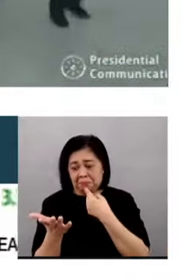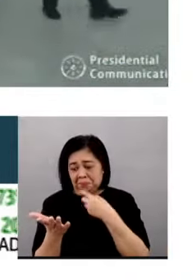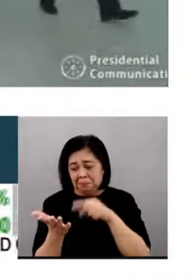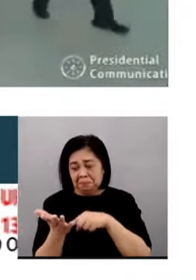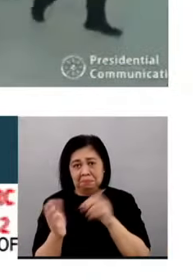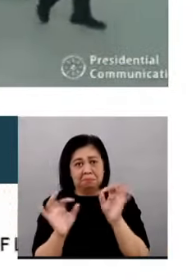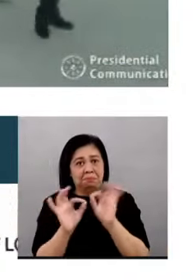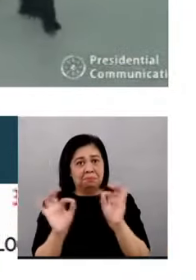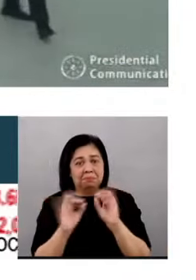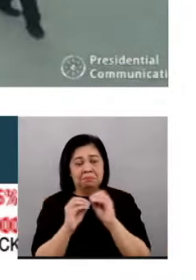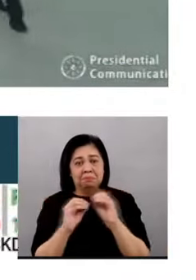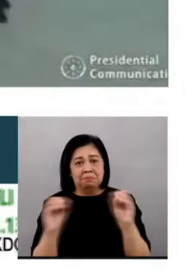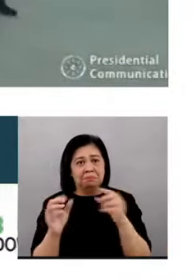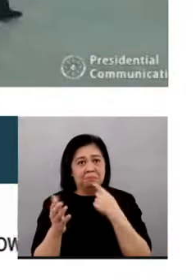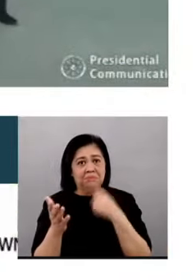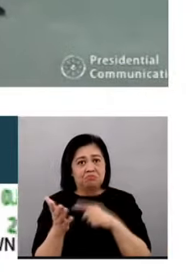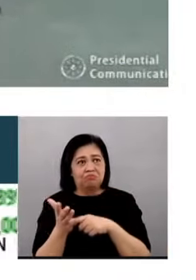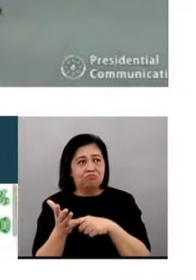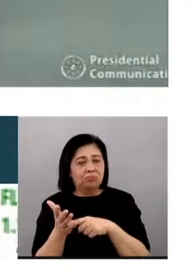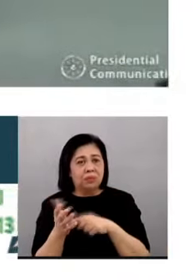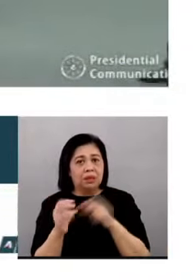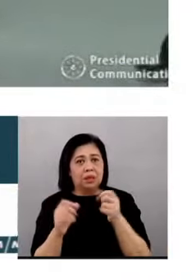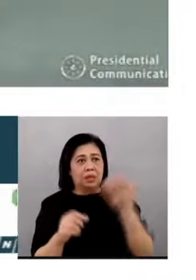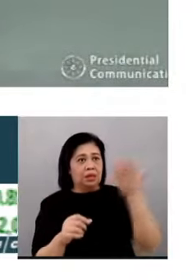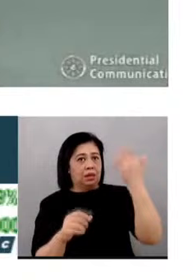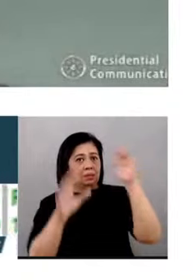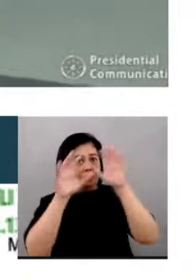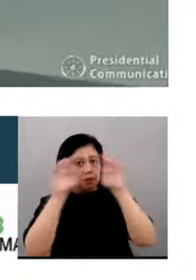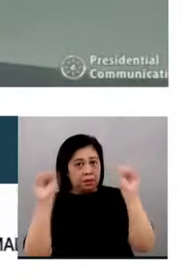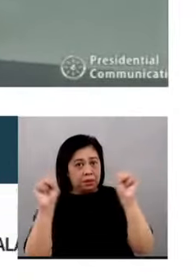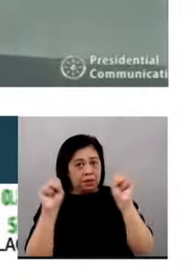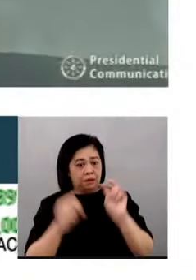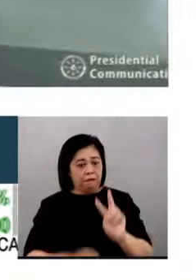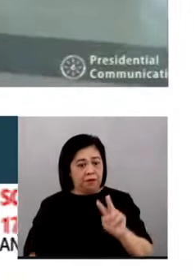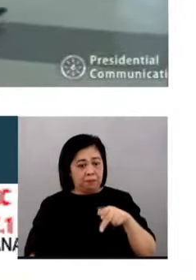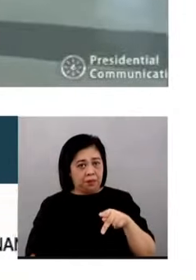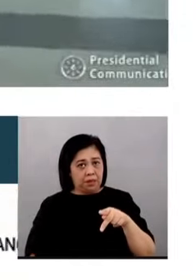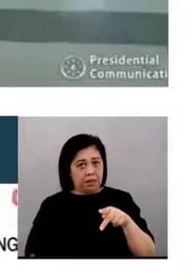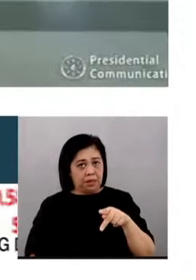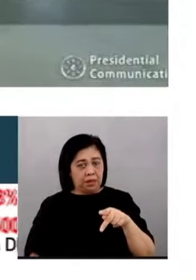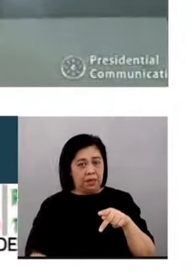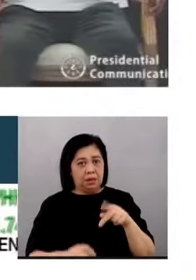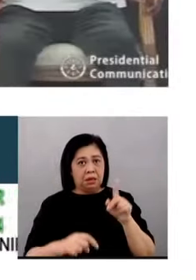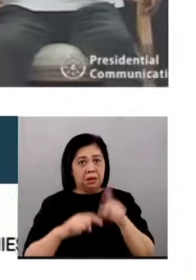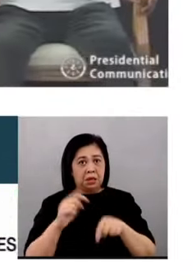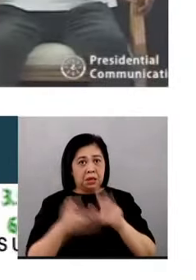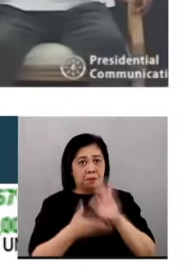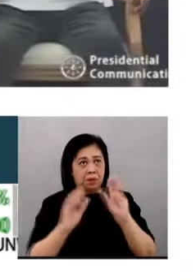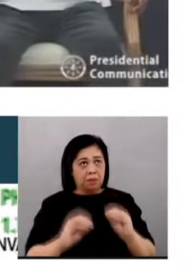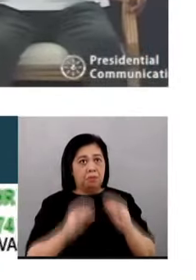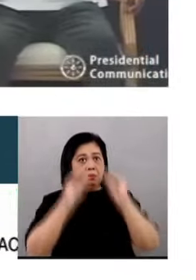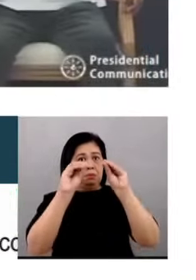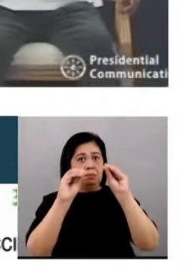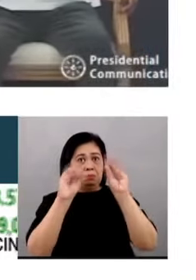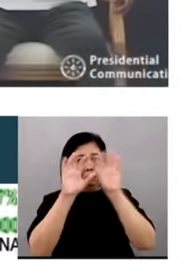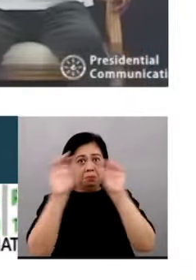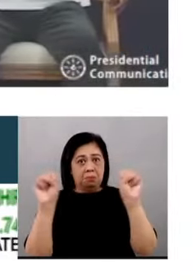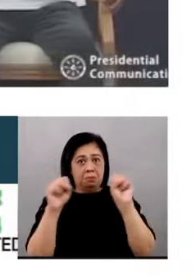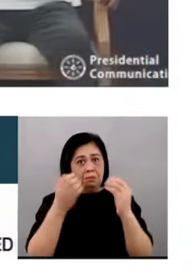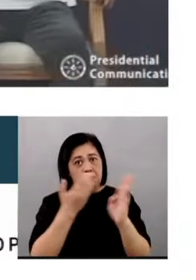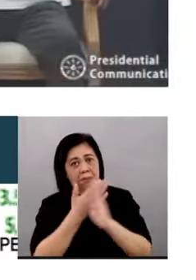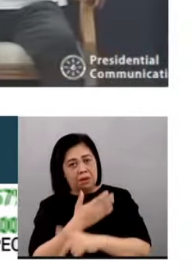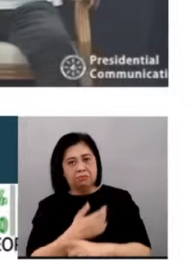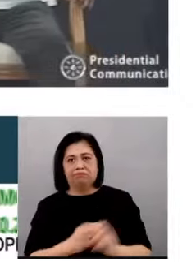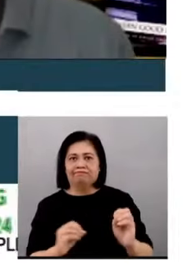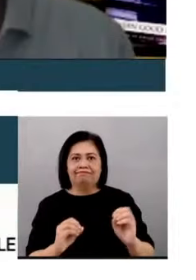Constitution that says that a previous president who becomes vice president can no longer become president. Nothing like that. Okay, we're going to have to